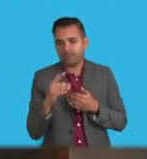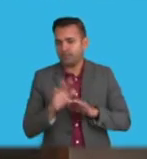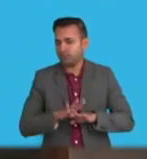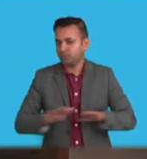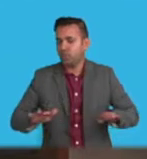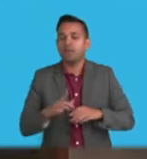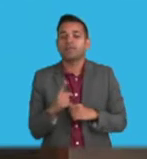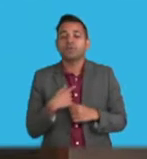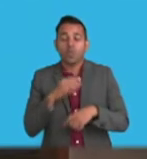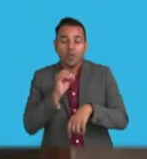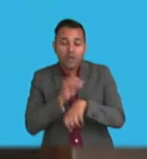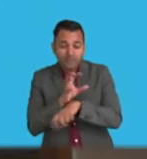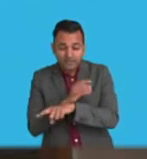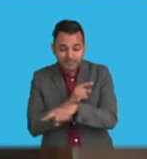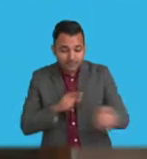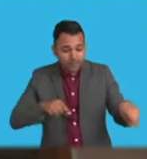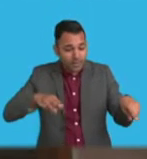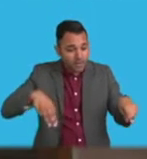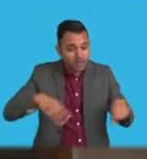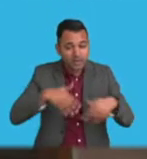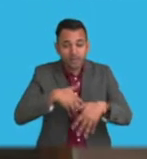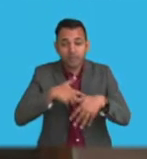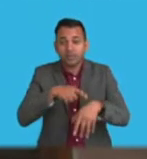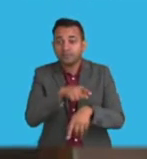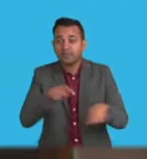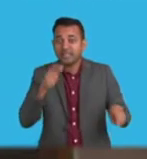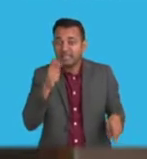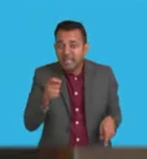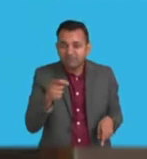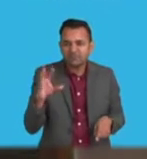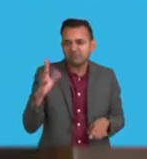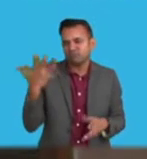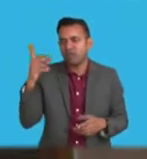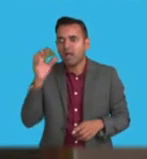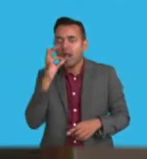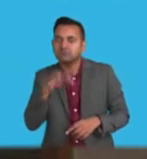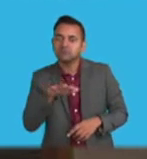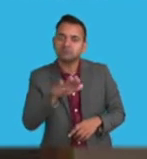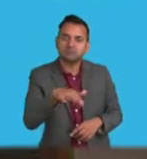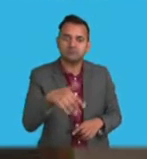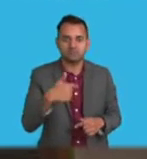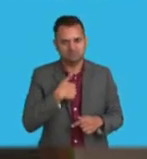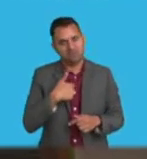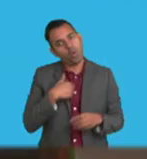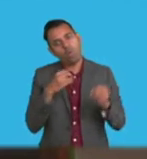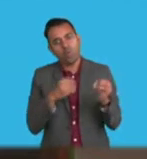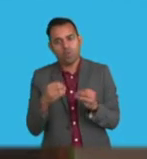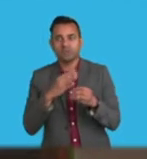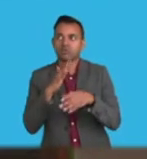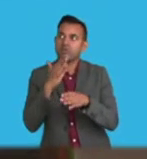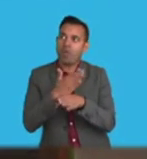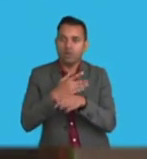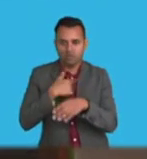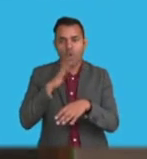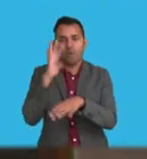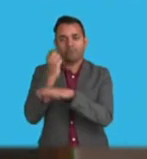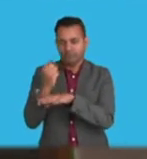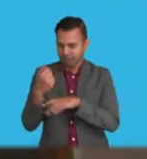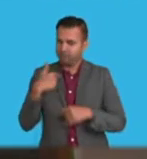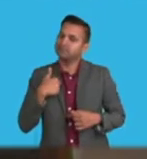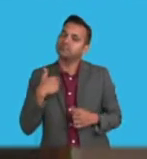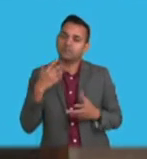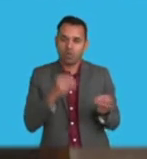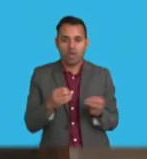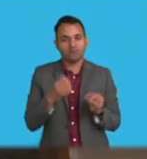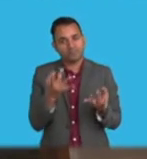of the public that they must check. If somebody comes around and saying he's organizing work offshore, it's very important that members of the public check